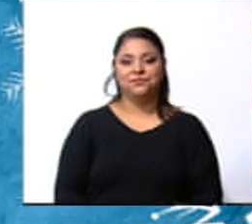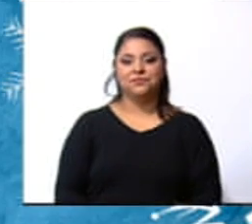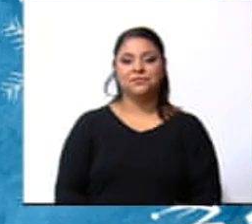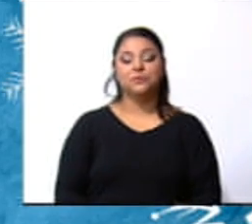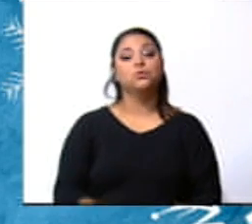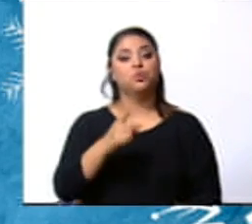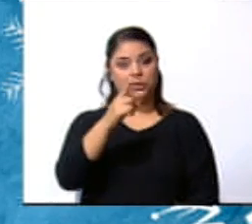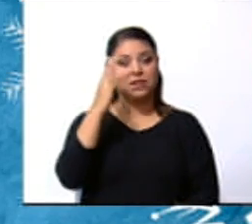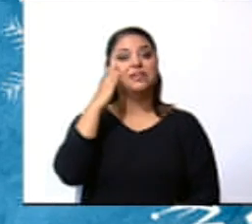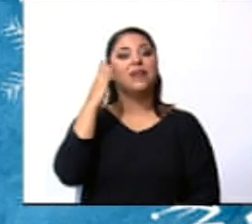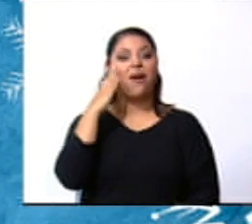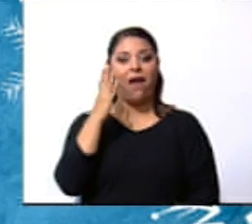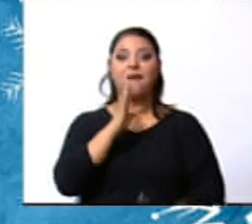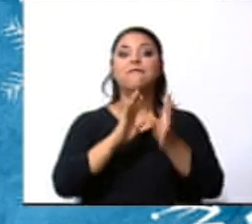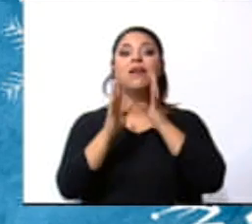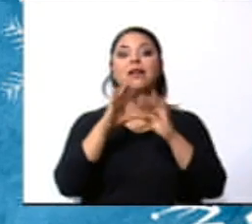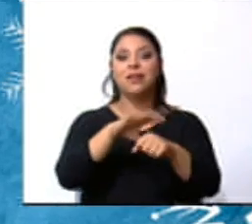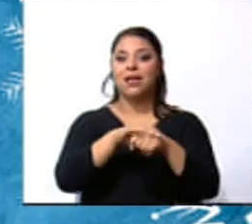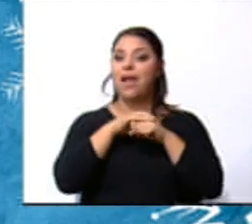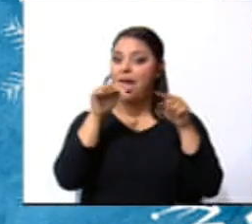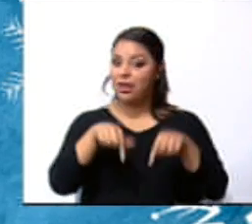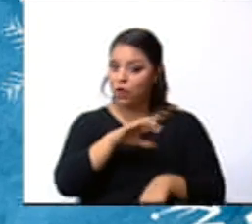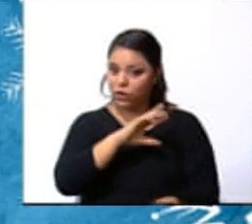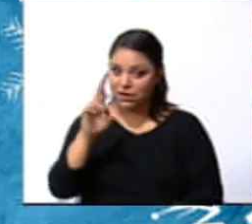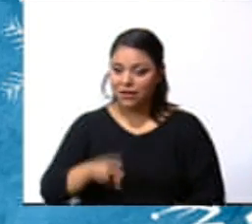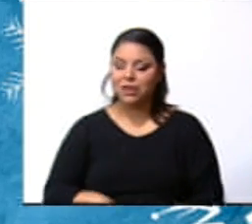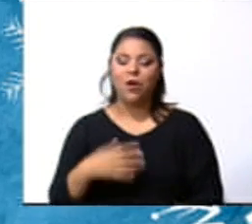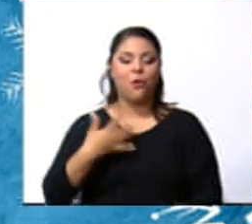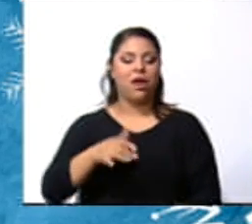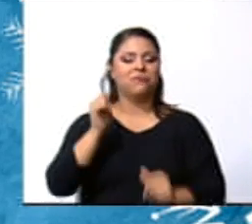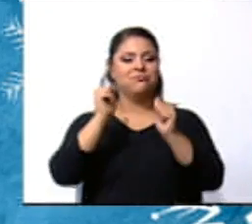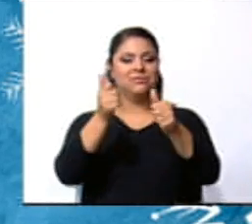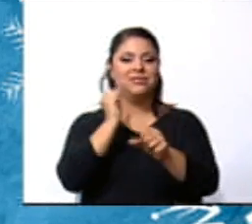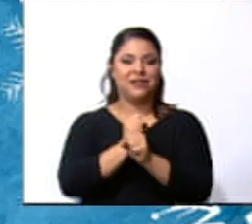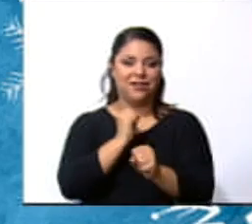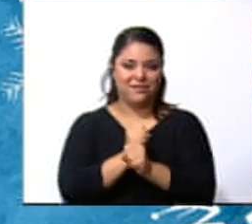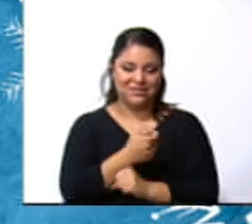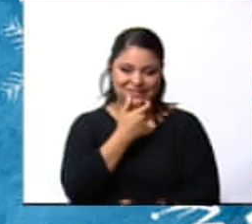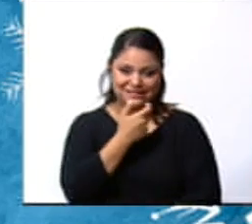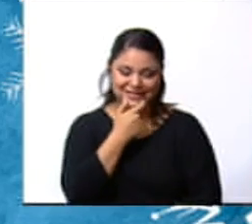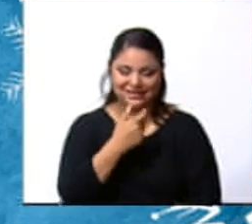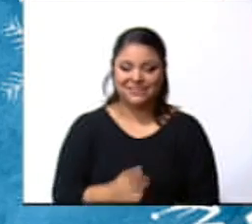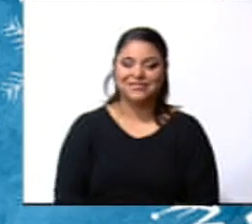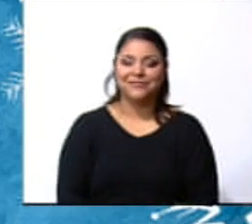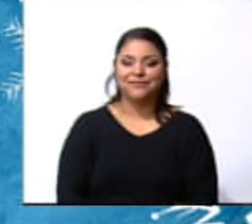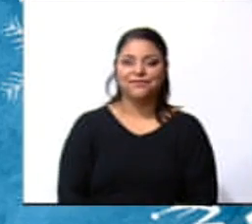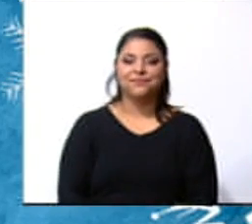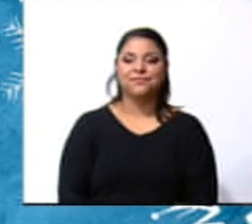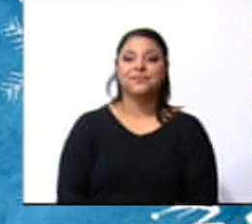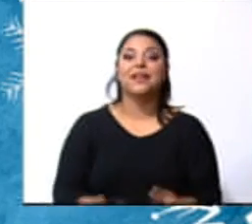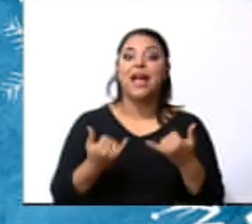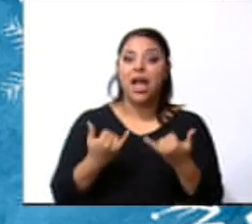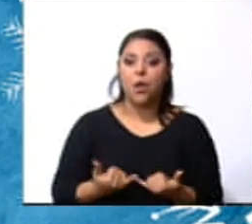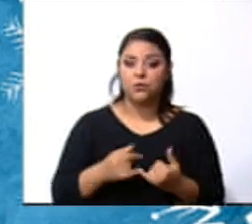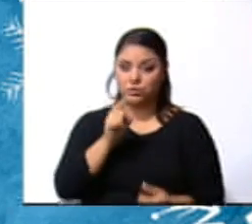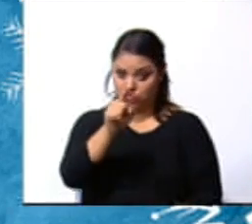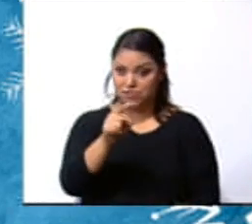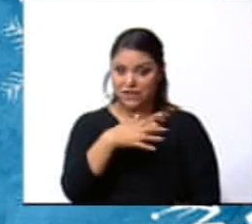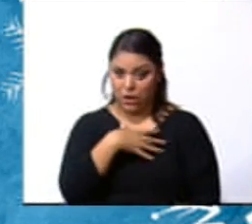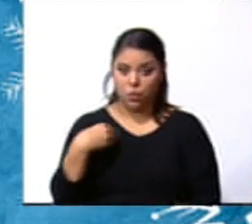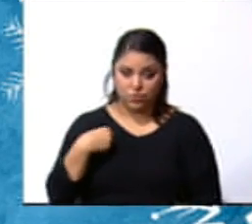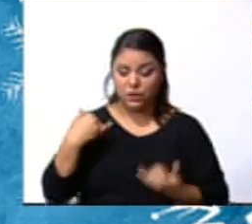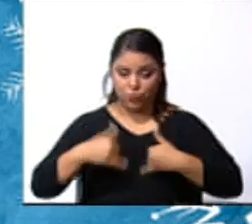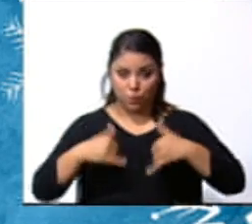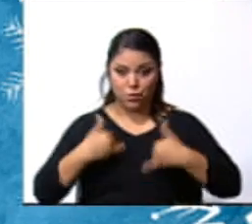speak English here in Costa Rica. Wow, great job. Now, Osvaldo, do you like